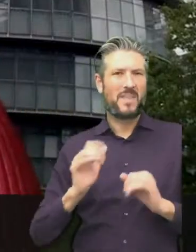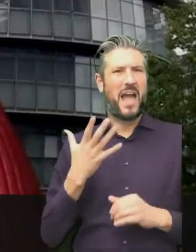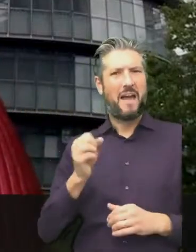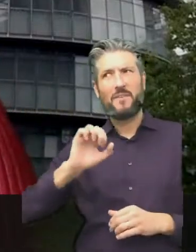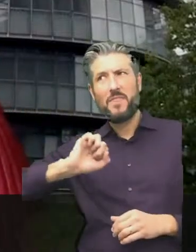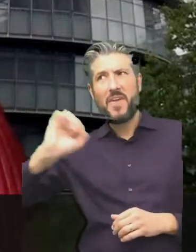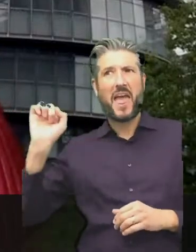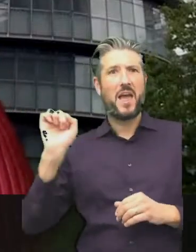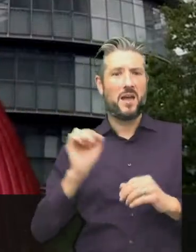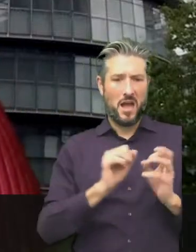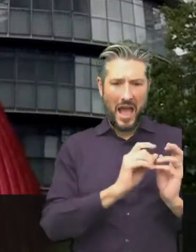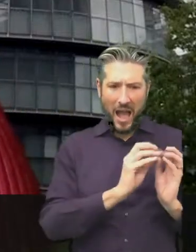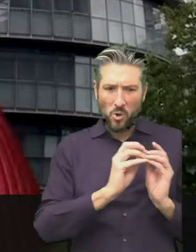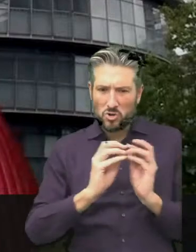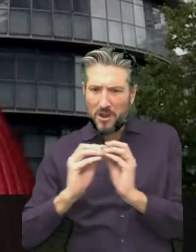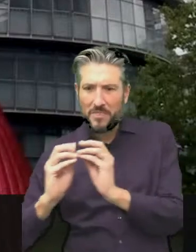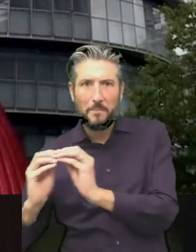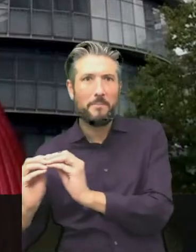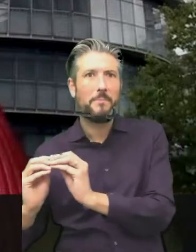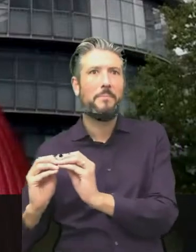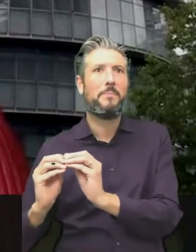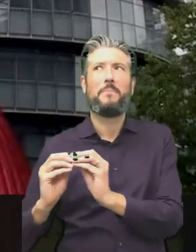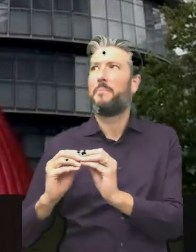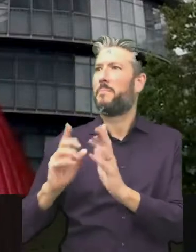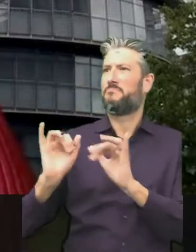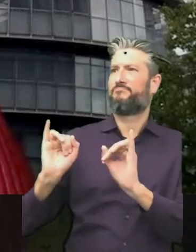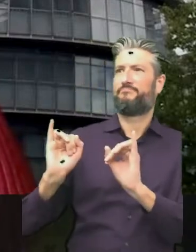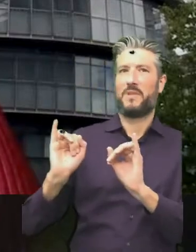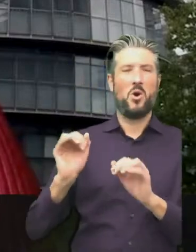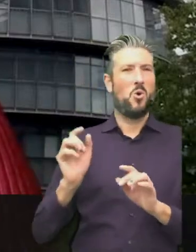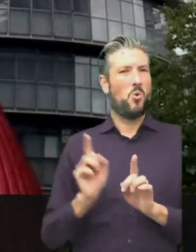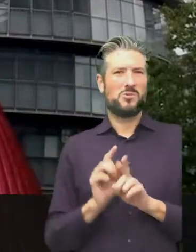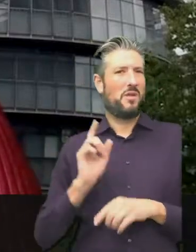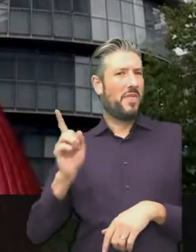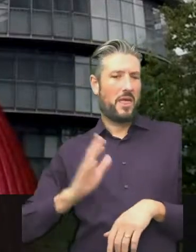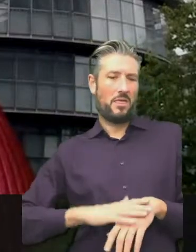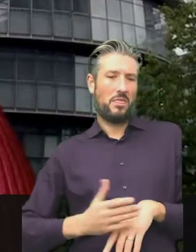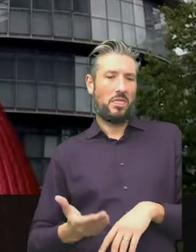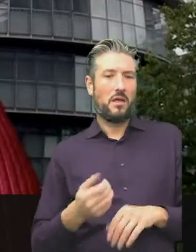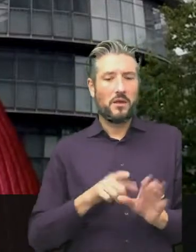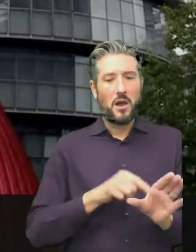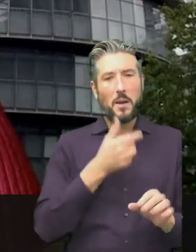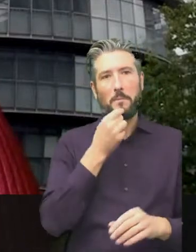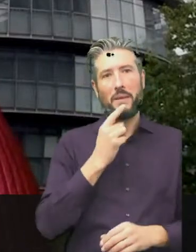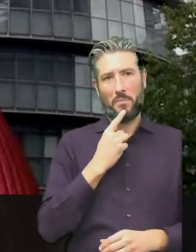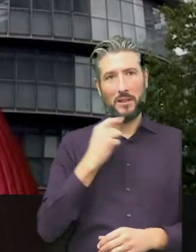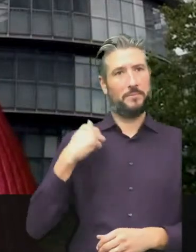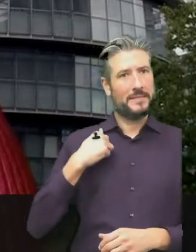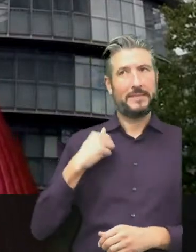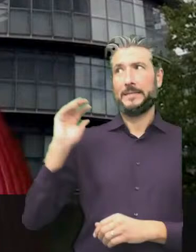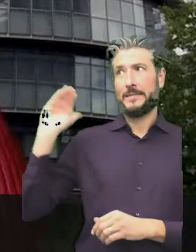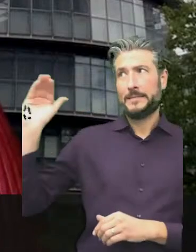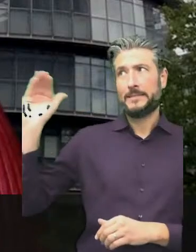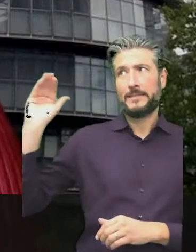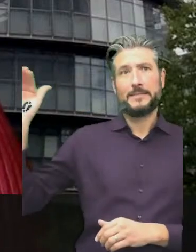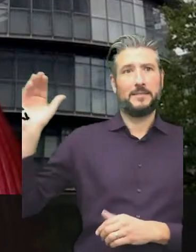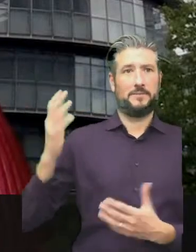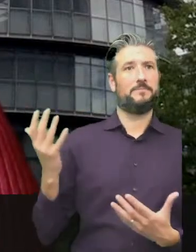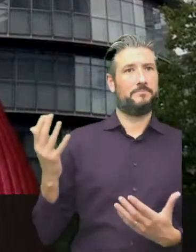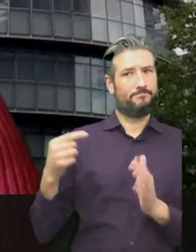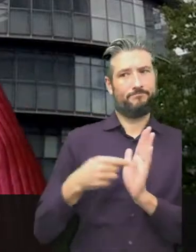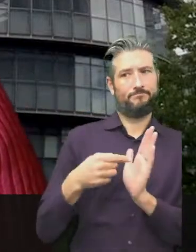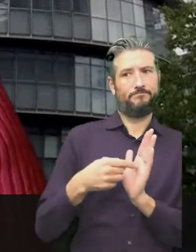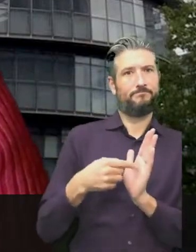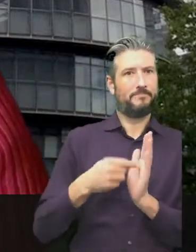their disregard for young people. And I just say that if I say to all Londoners, young Londoners, and